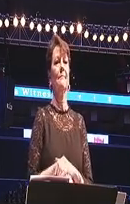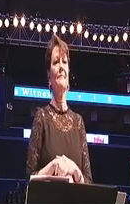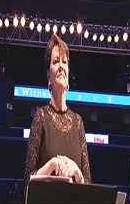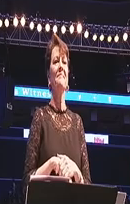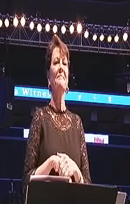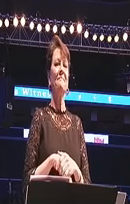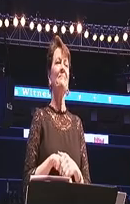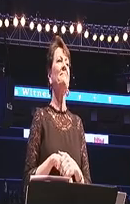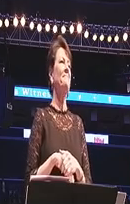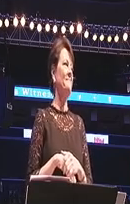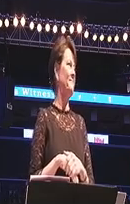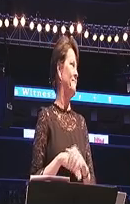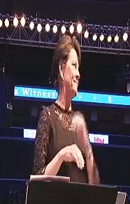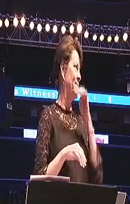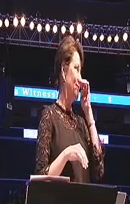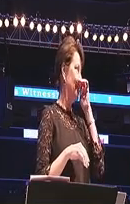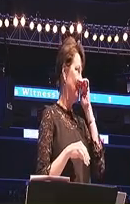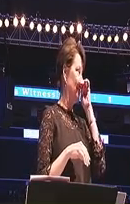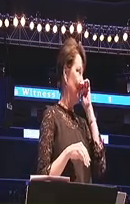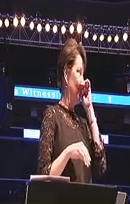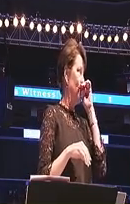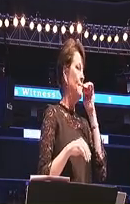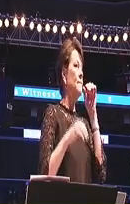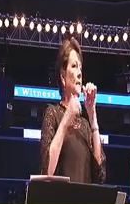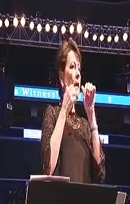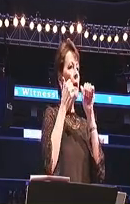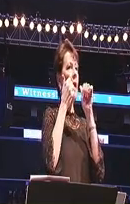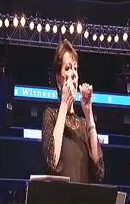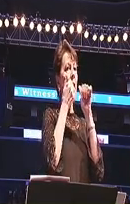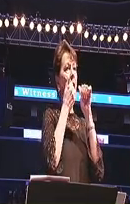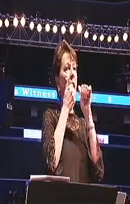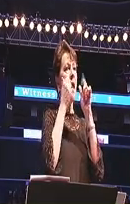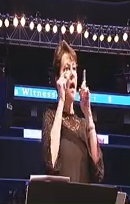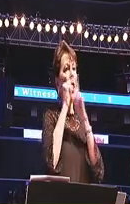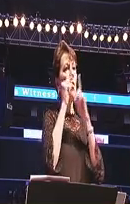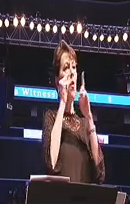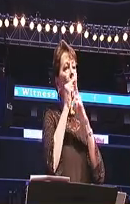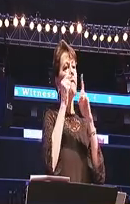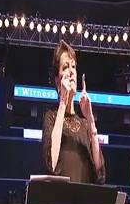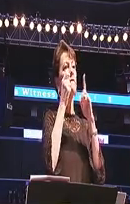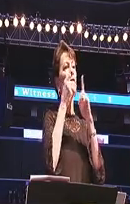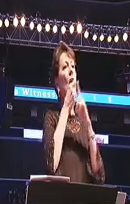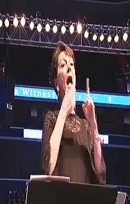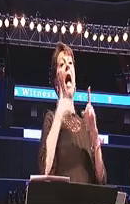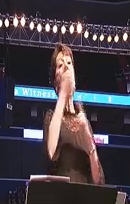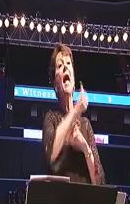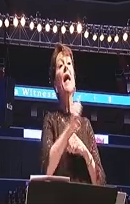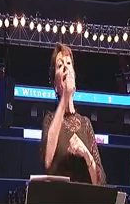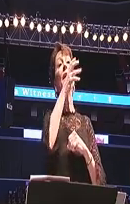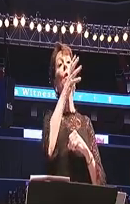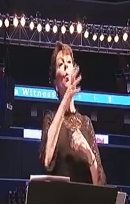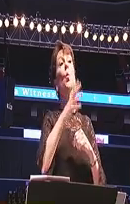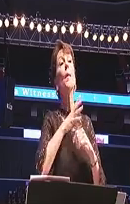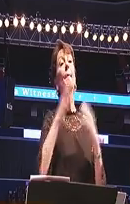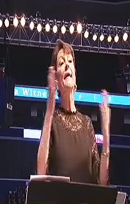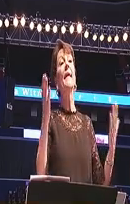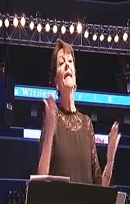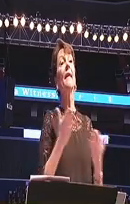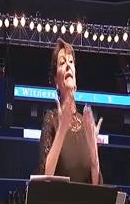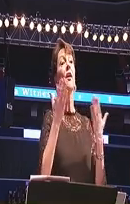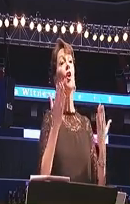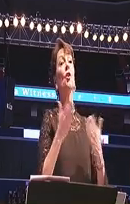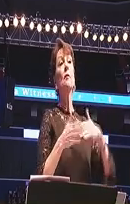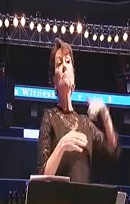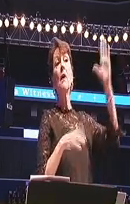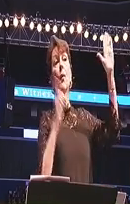Now, just a brief word for my beloved sisters. Any woman here today? Any girls here today?